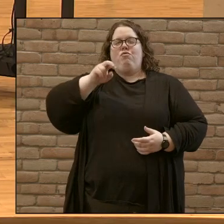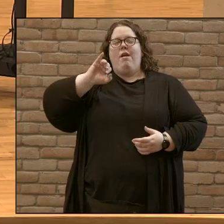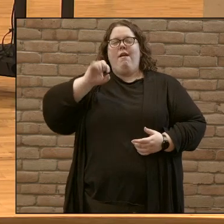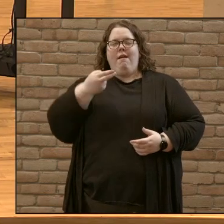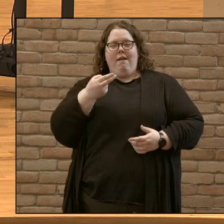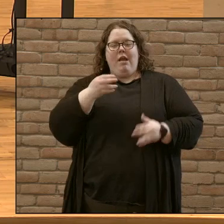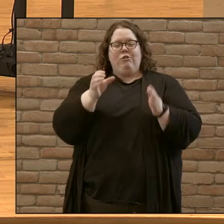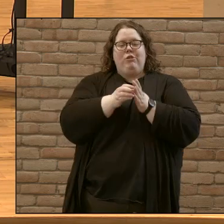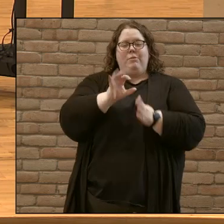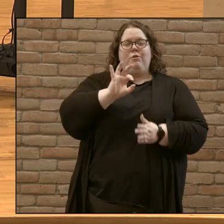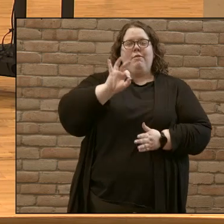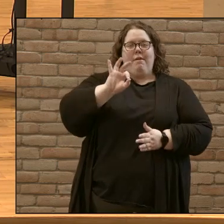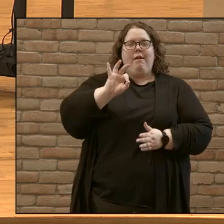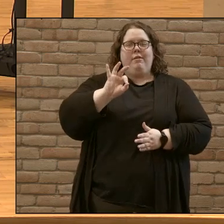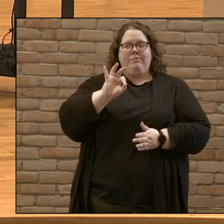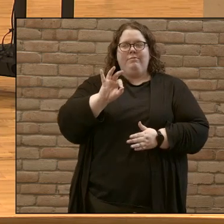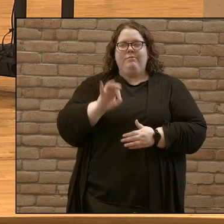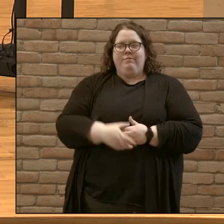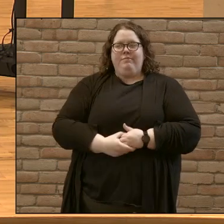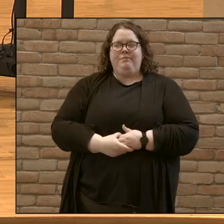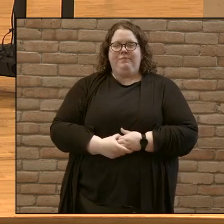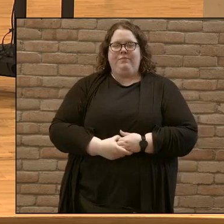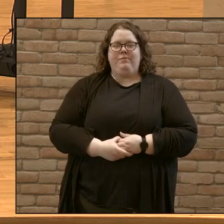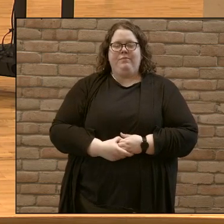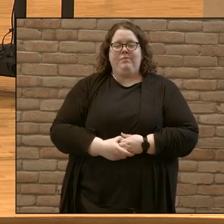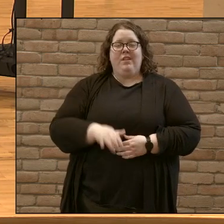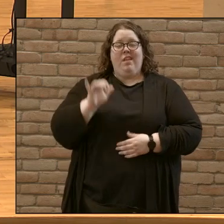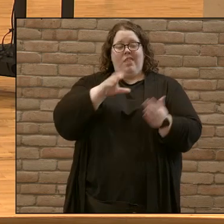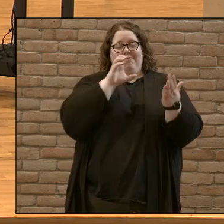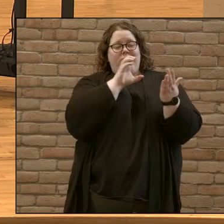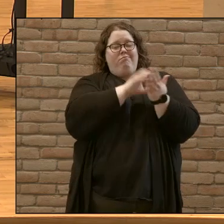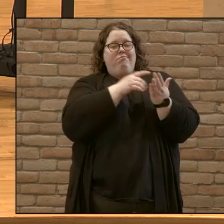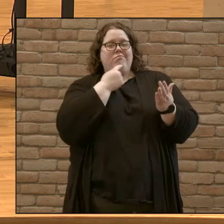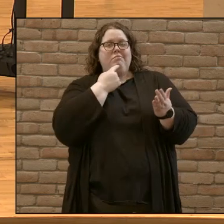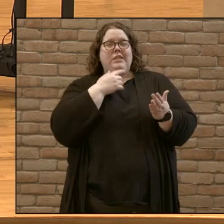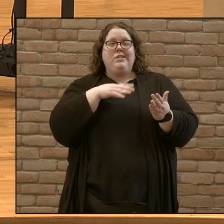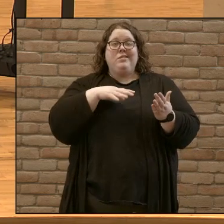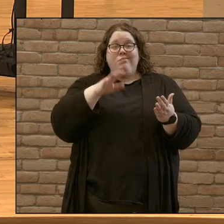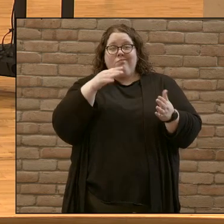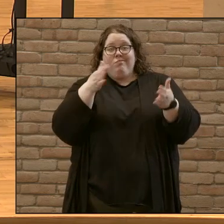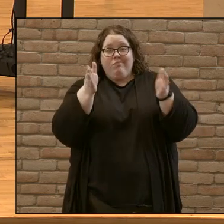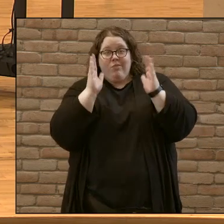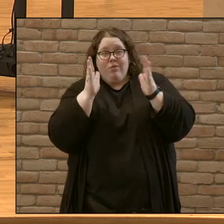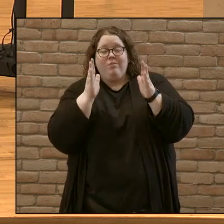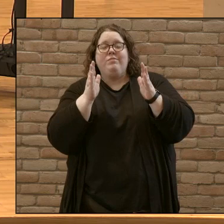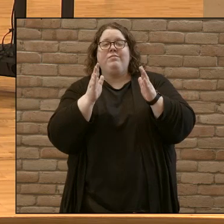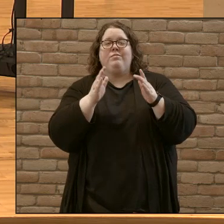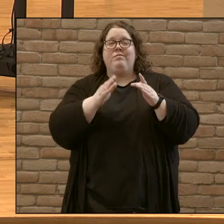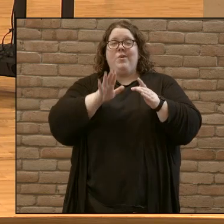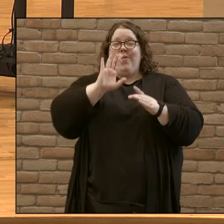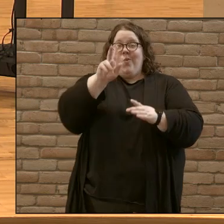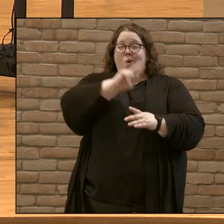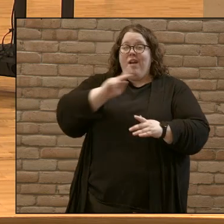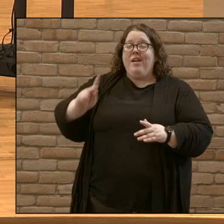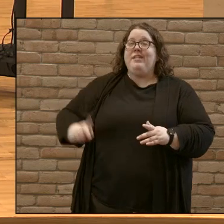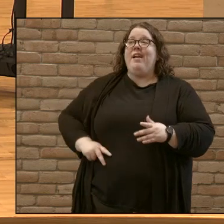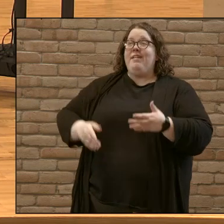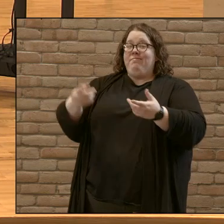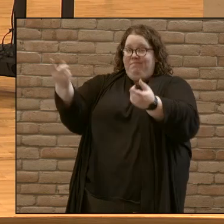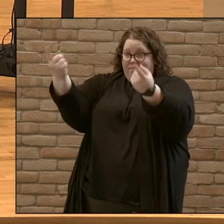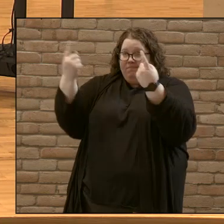"Look, look, pay attention. Your king is coming. He is